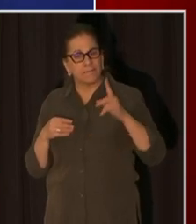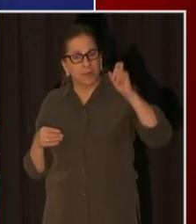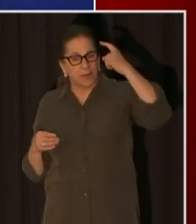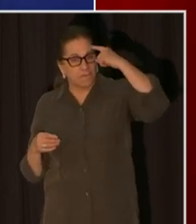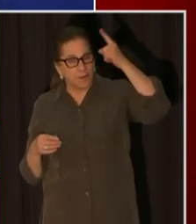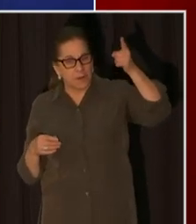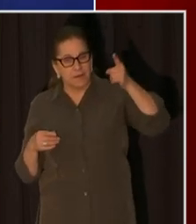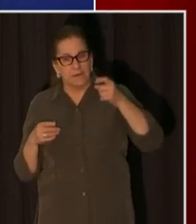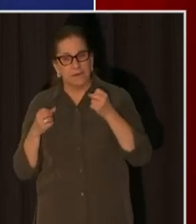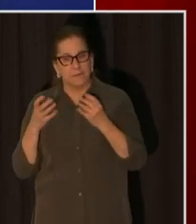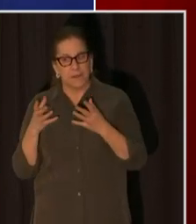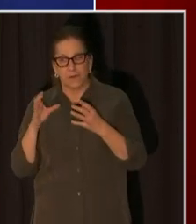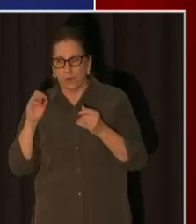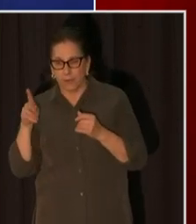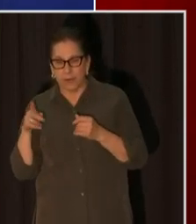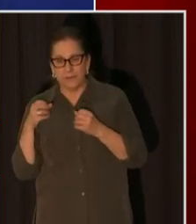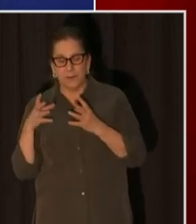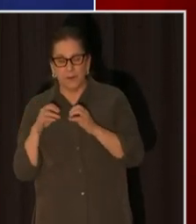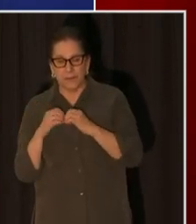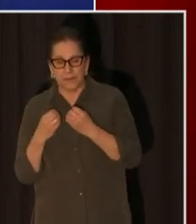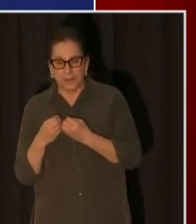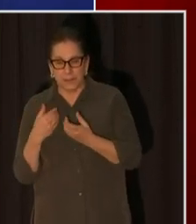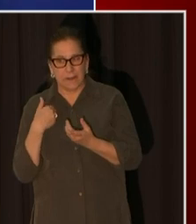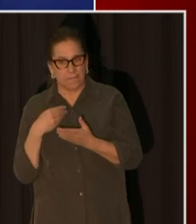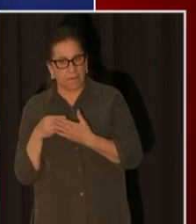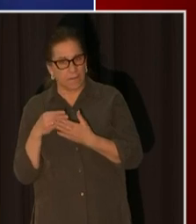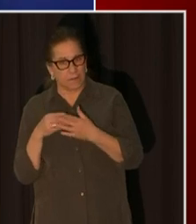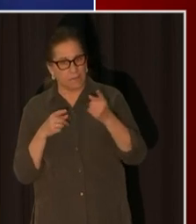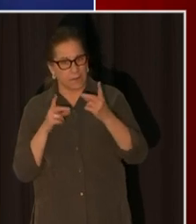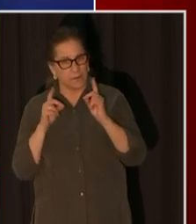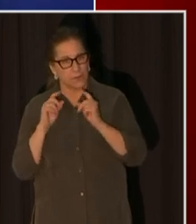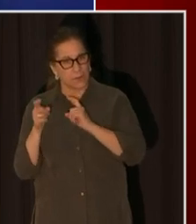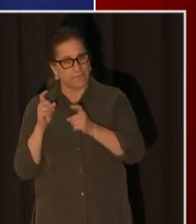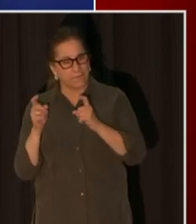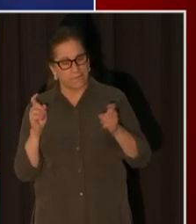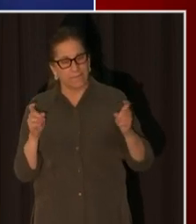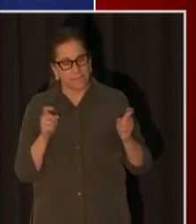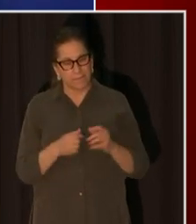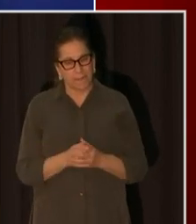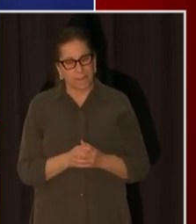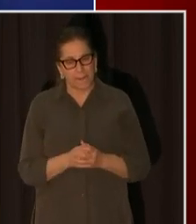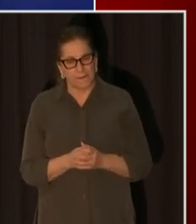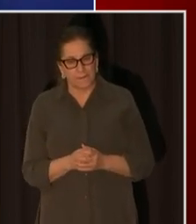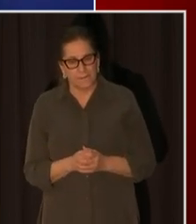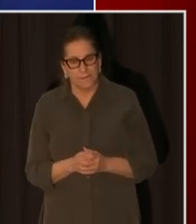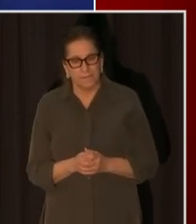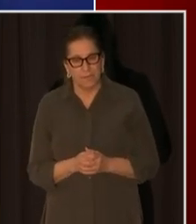situation together. You should call your landlord. You should call your various